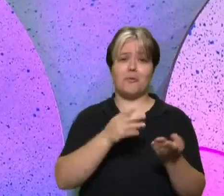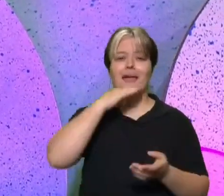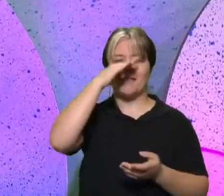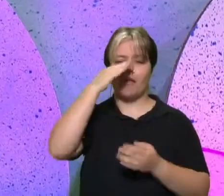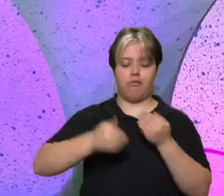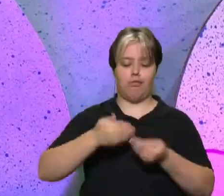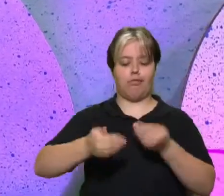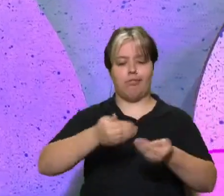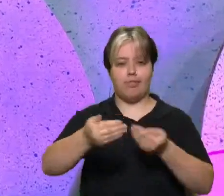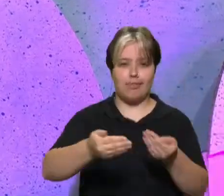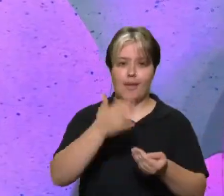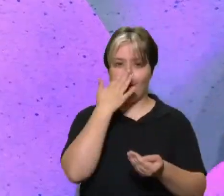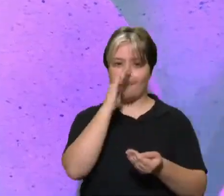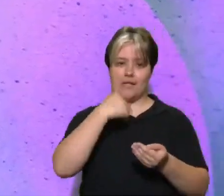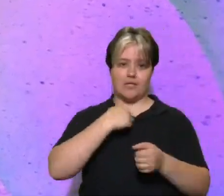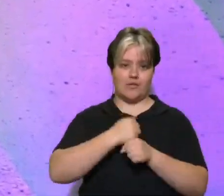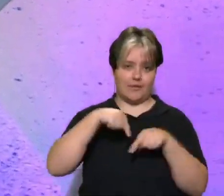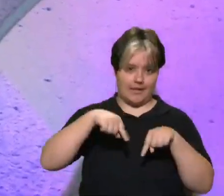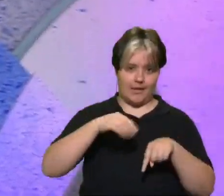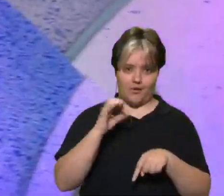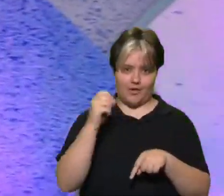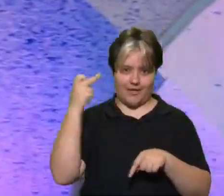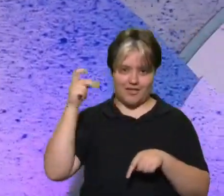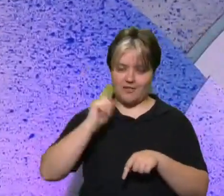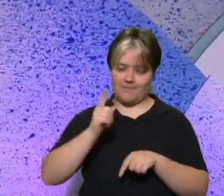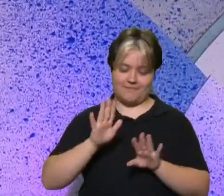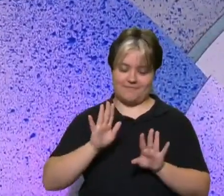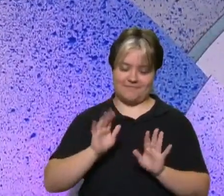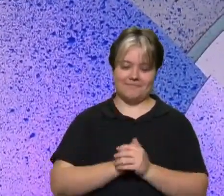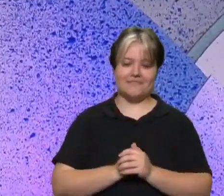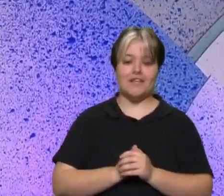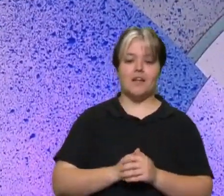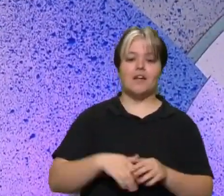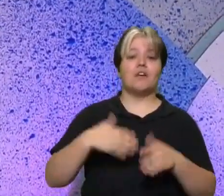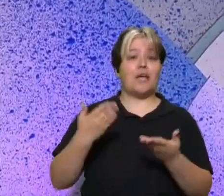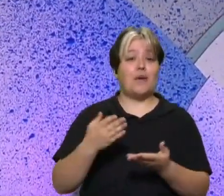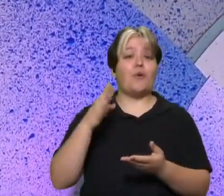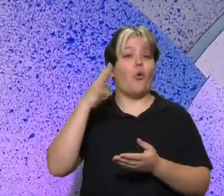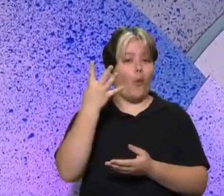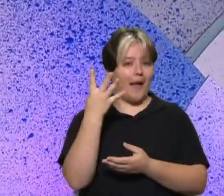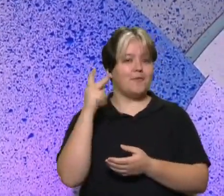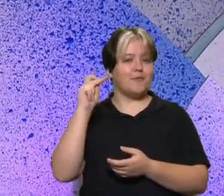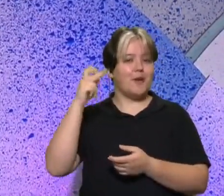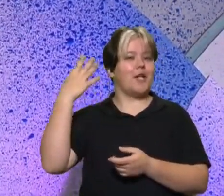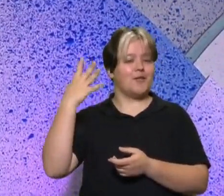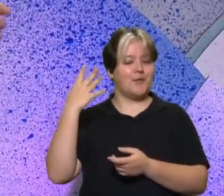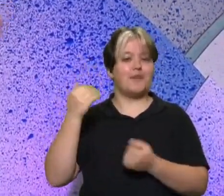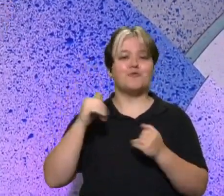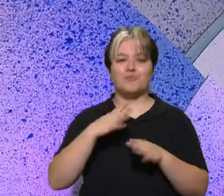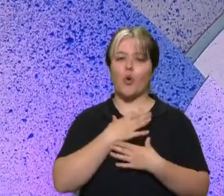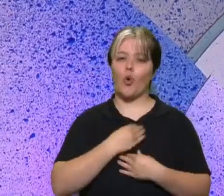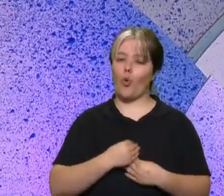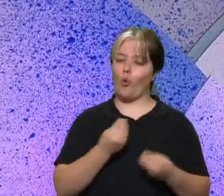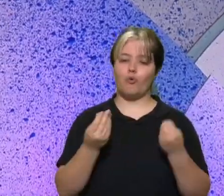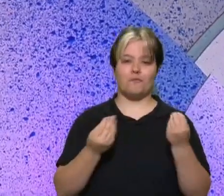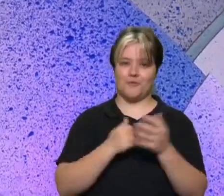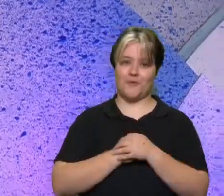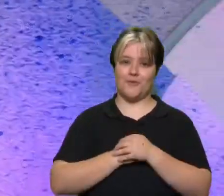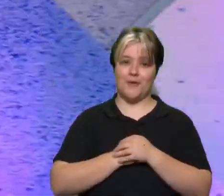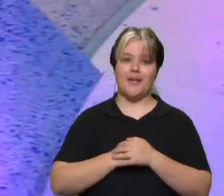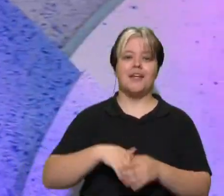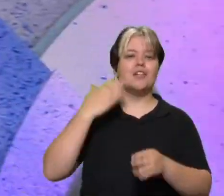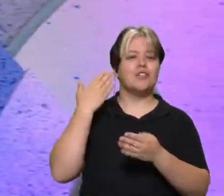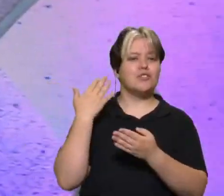a lot of change. I haven't been here for the last 40 years. In spite of it, I've been here for the last 4